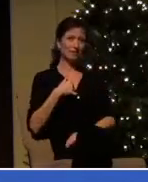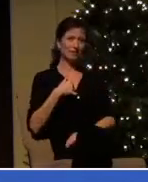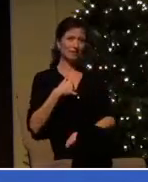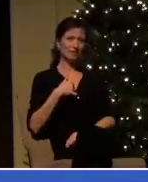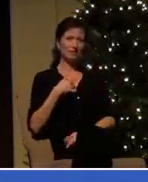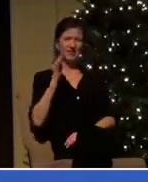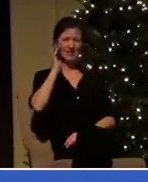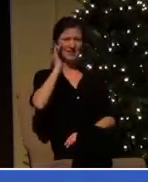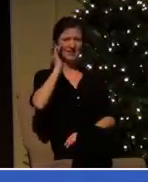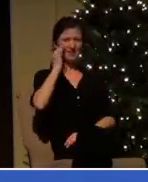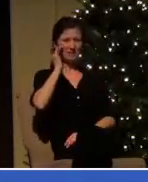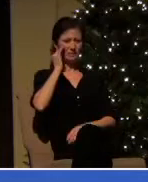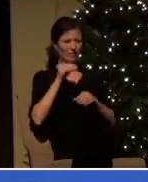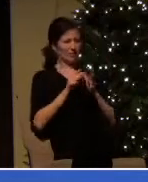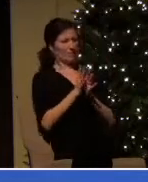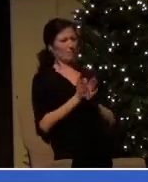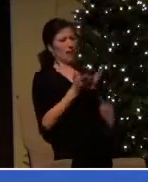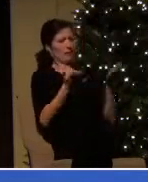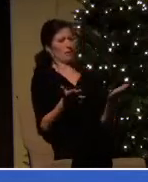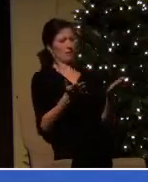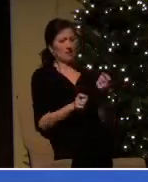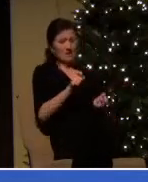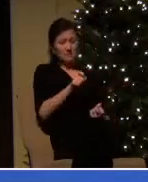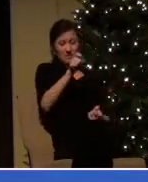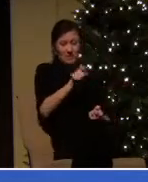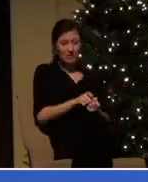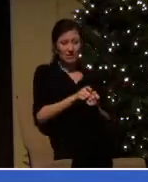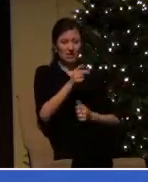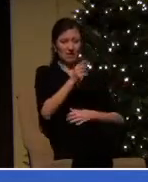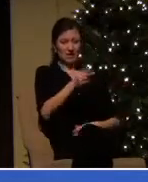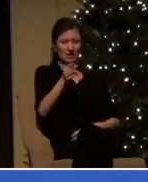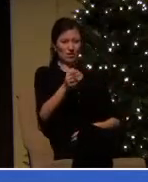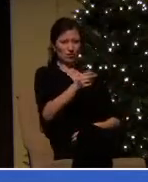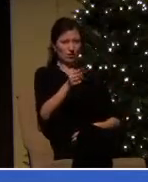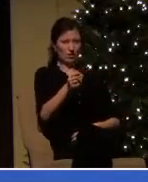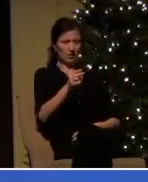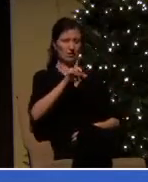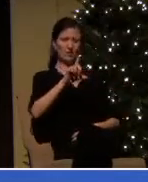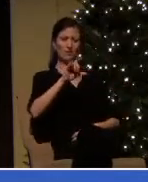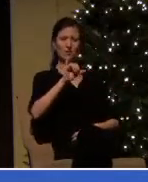it occurs in Scripture in a very particular historical and literal